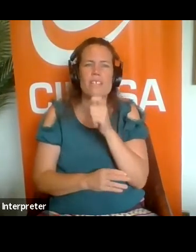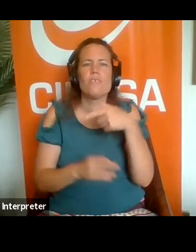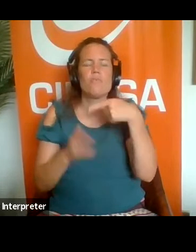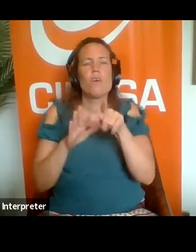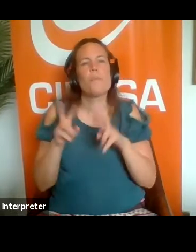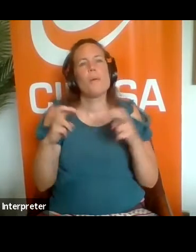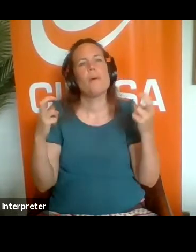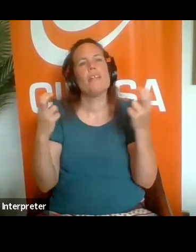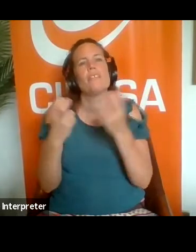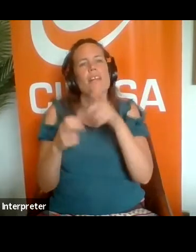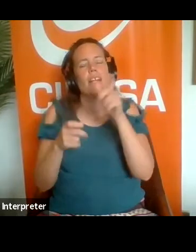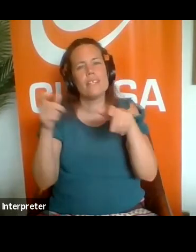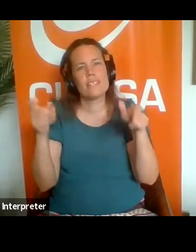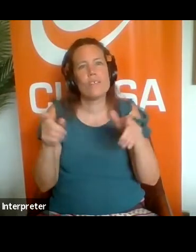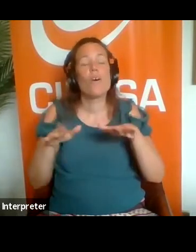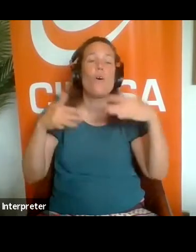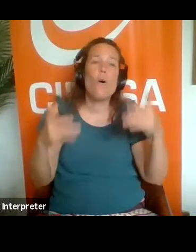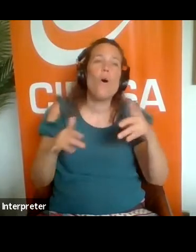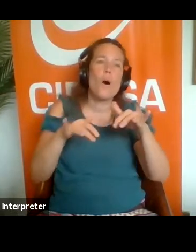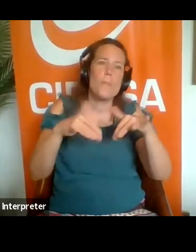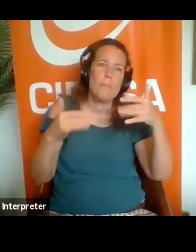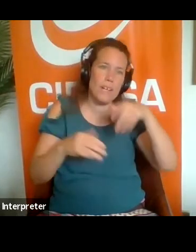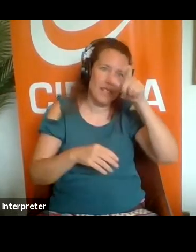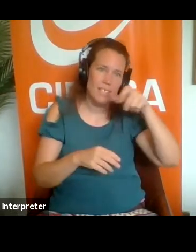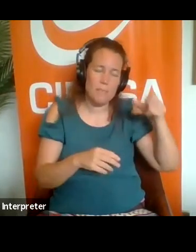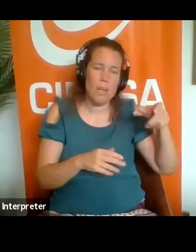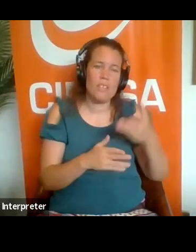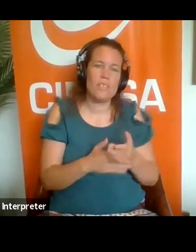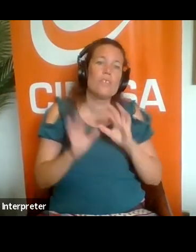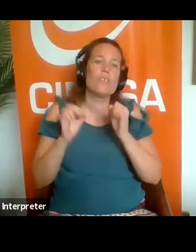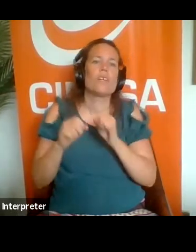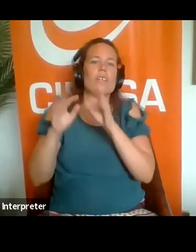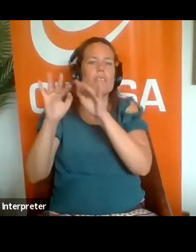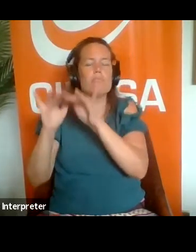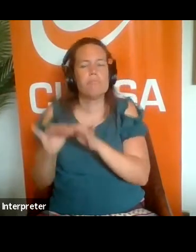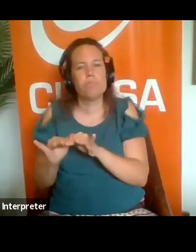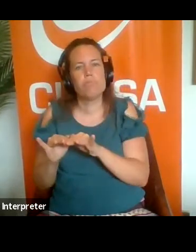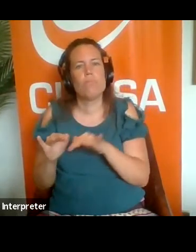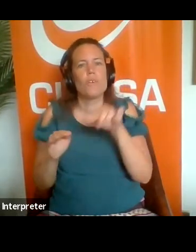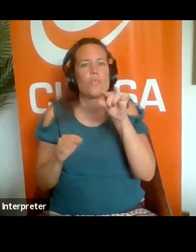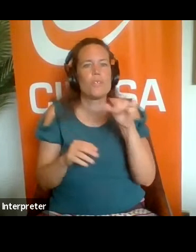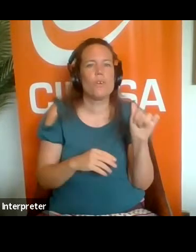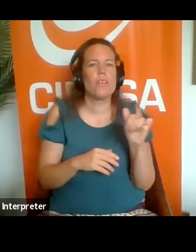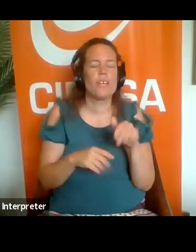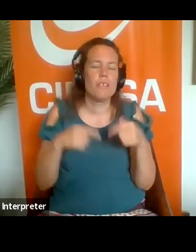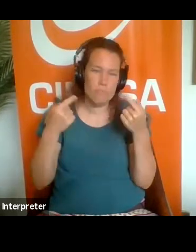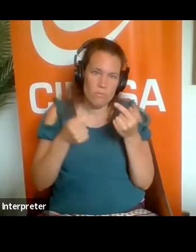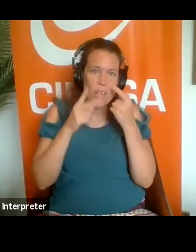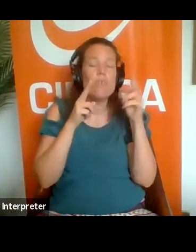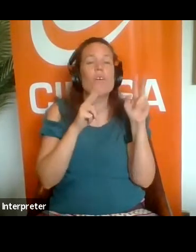panelists, even from you, the participants? You can put those in the chat or the Q&A. We will look at those